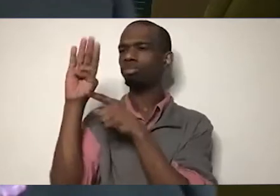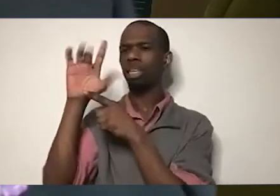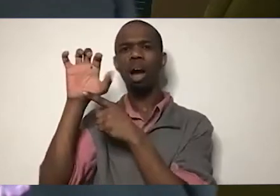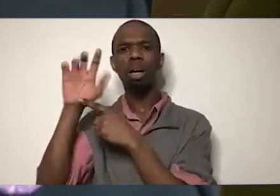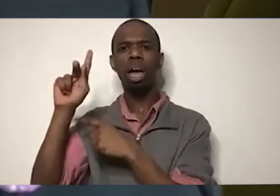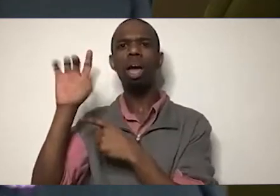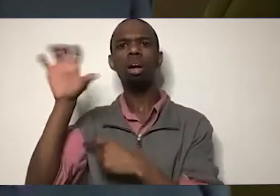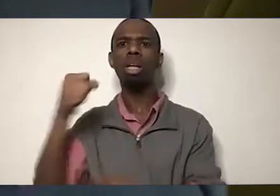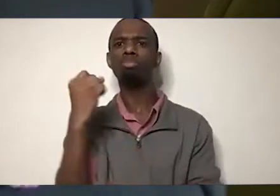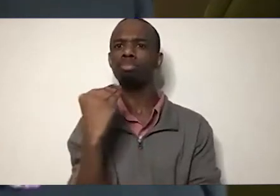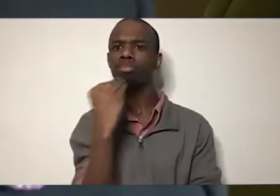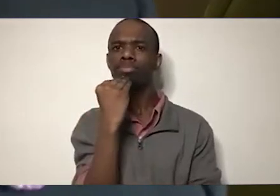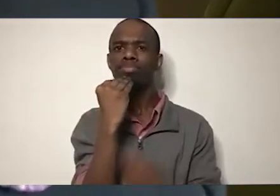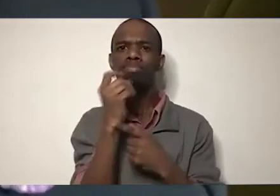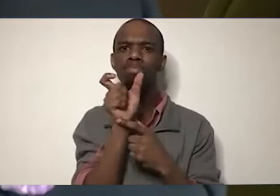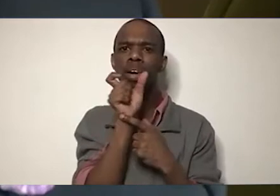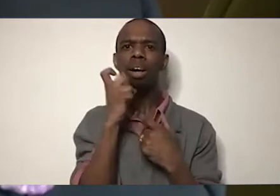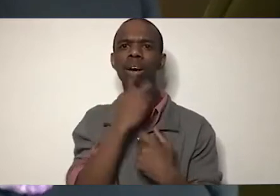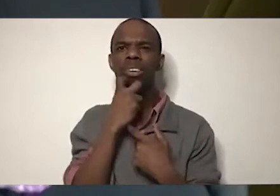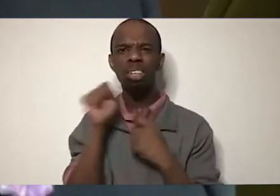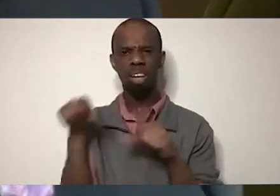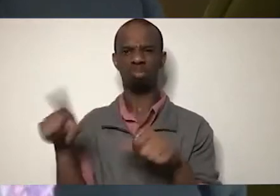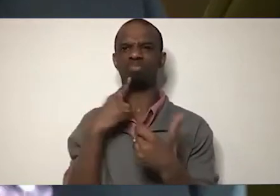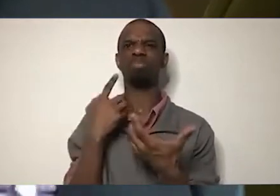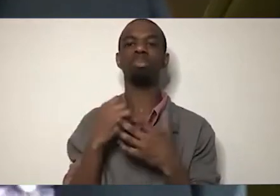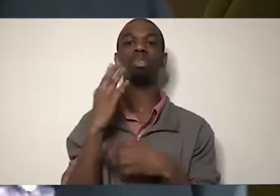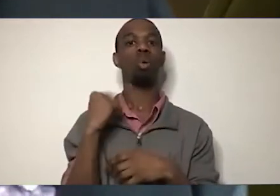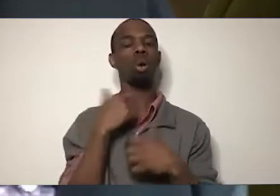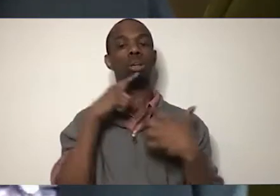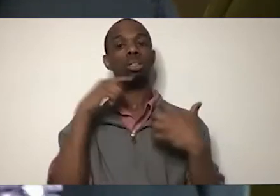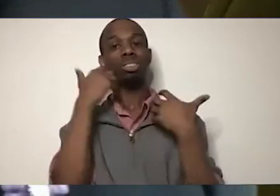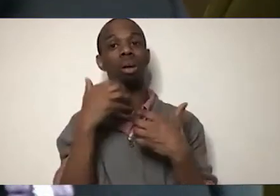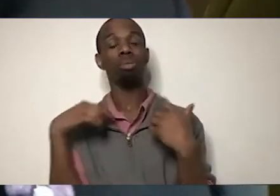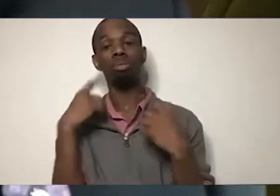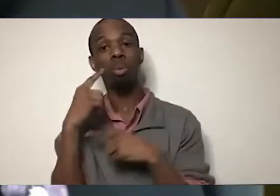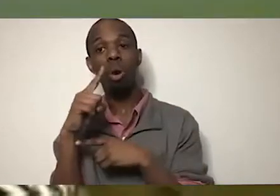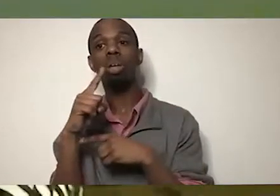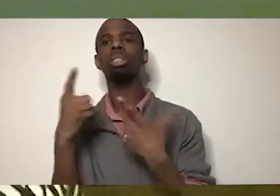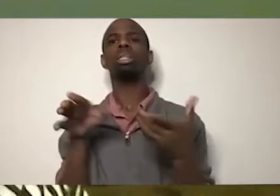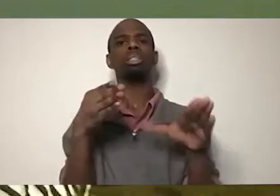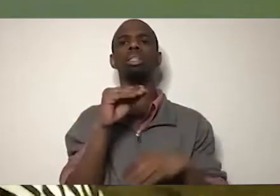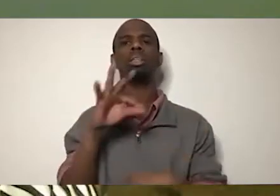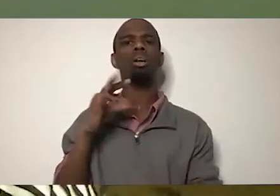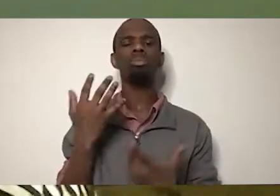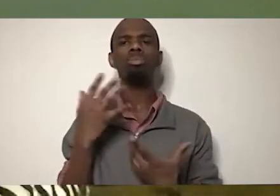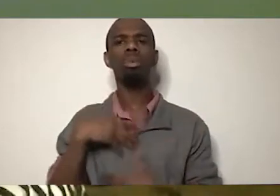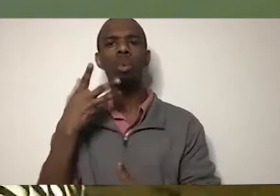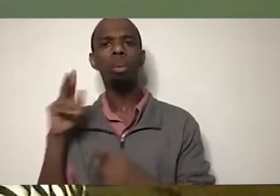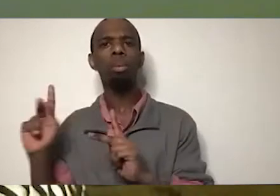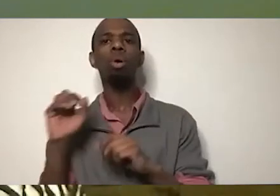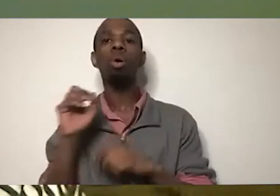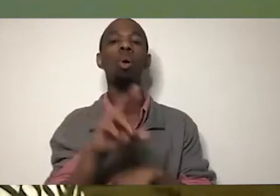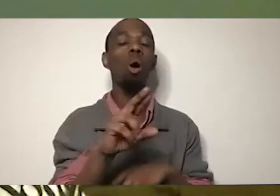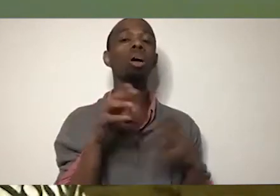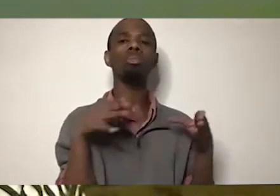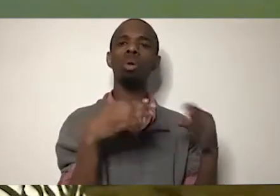disabilities of masses of people of color? We have to decide that as a country, what we want to do. I think the frames that